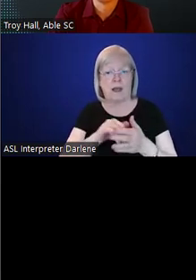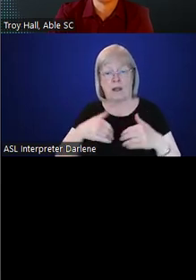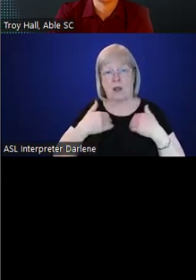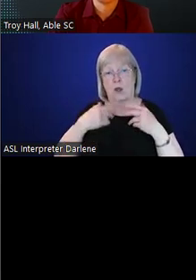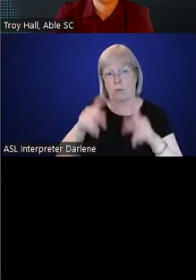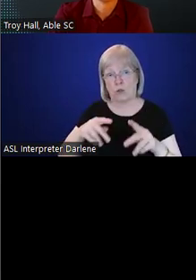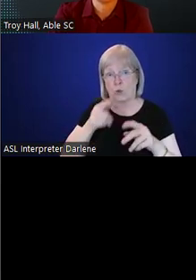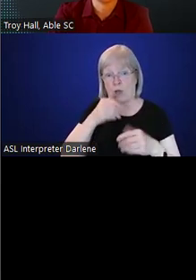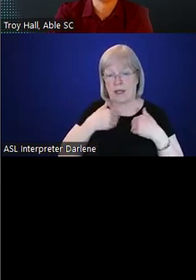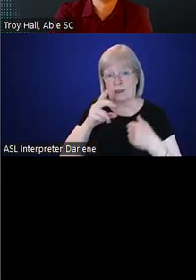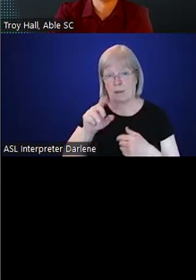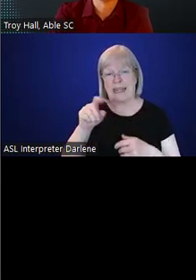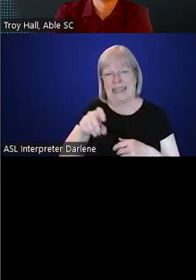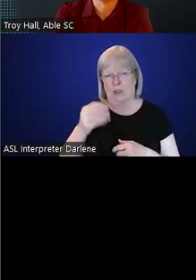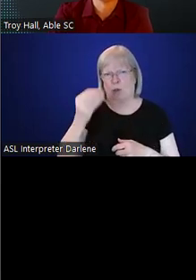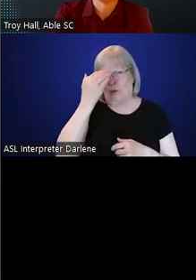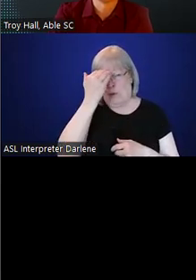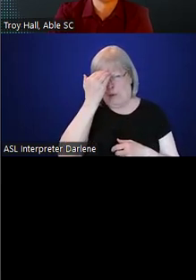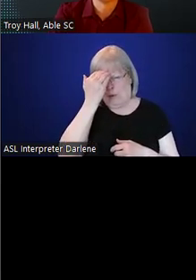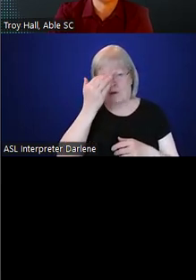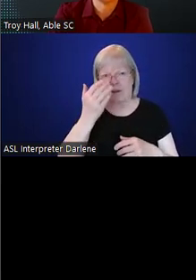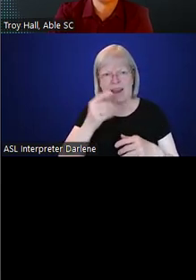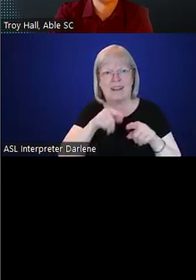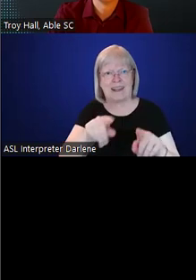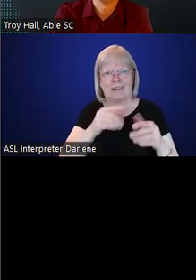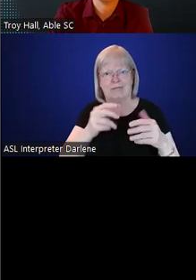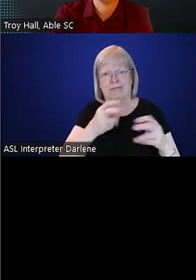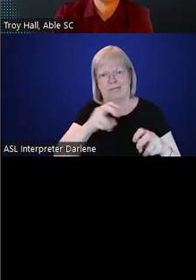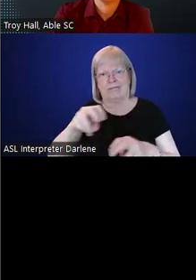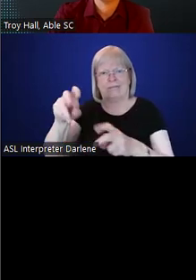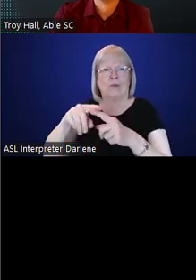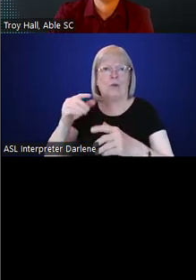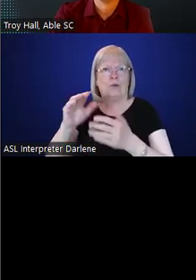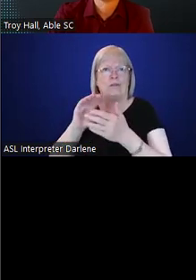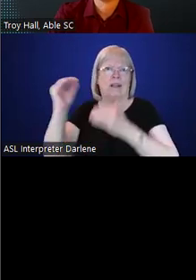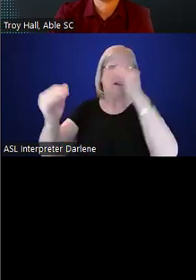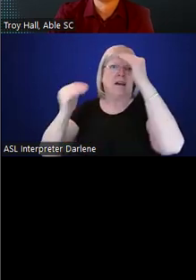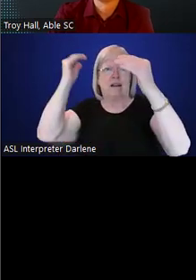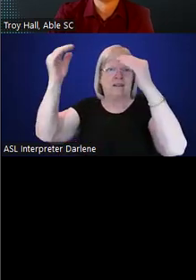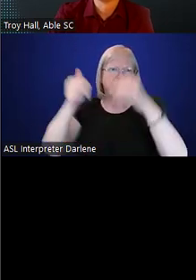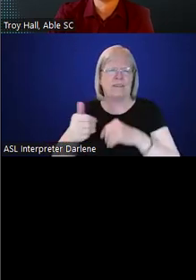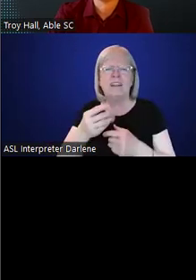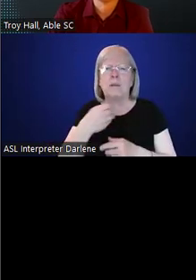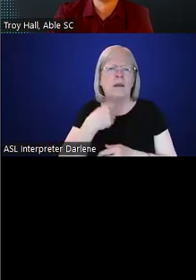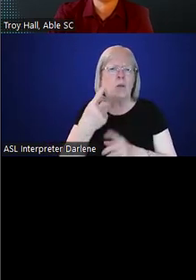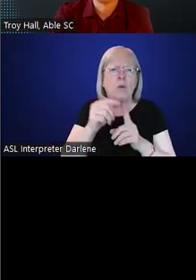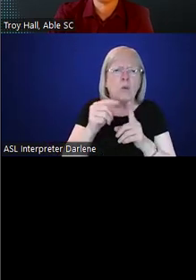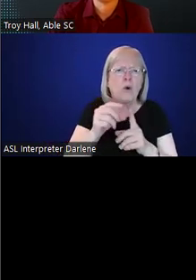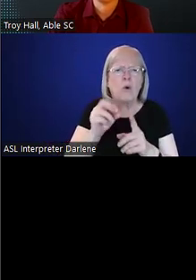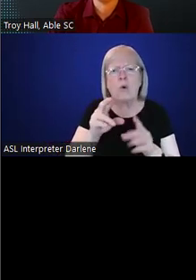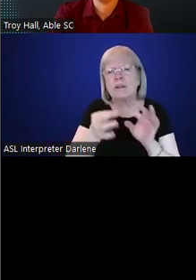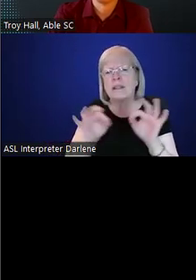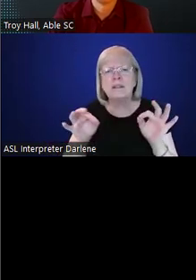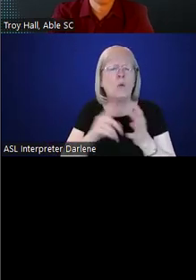to know as they are transitioning into adulthood? So just give me a word or a sentence. What